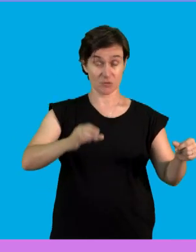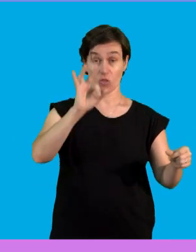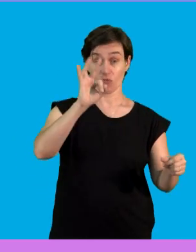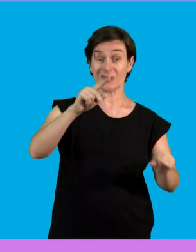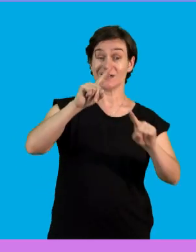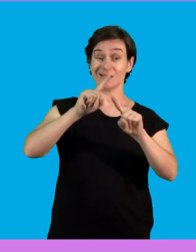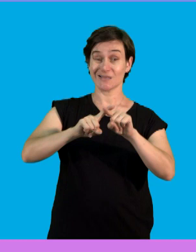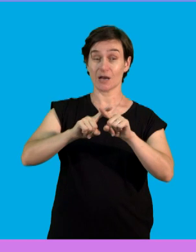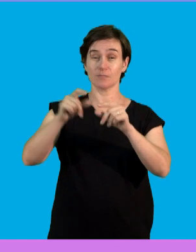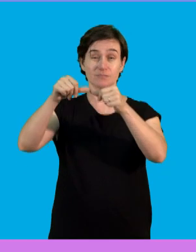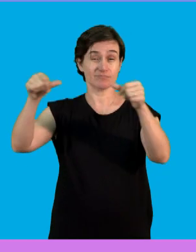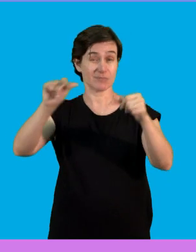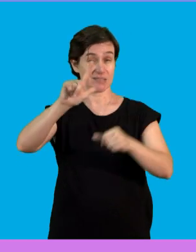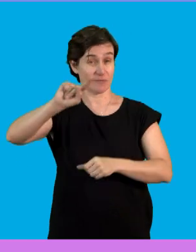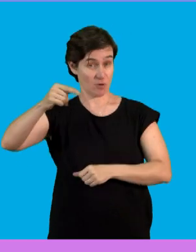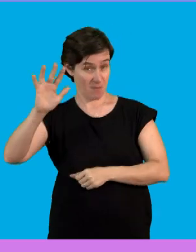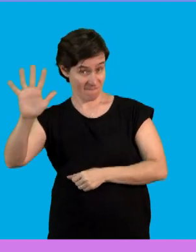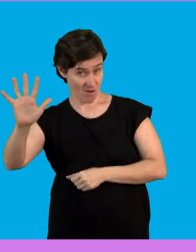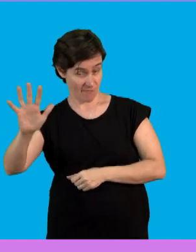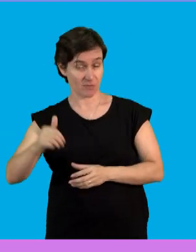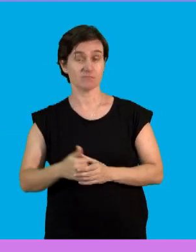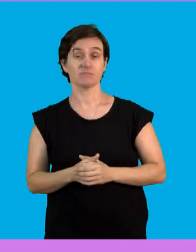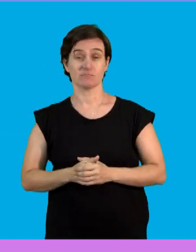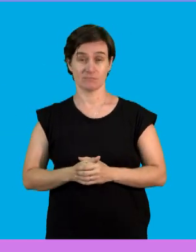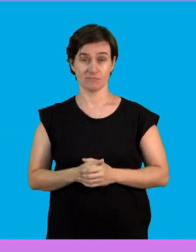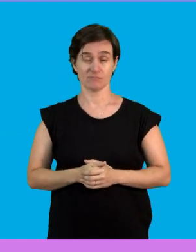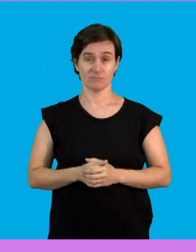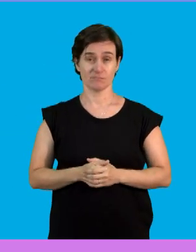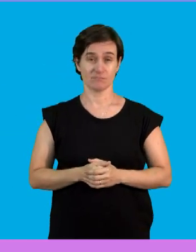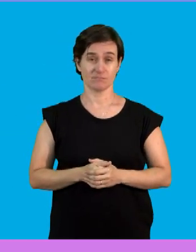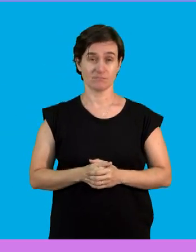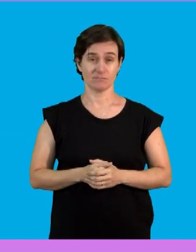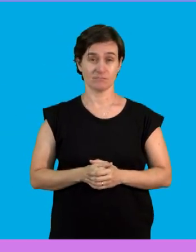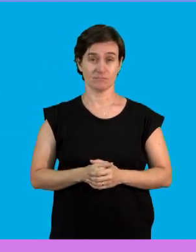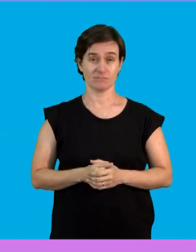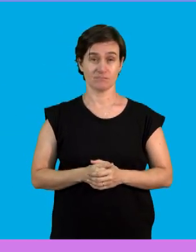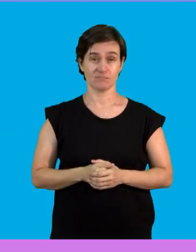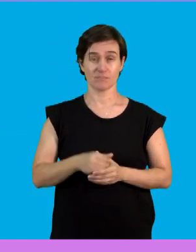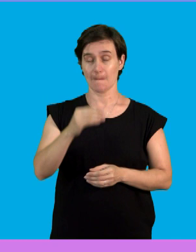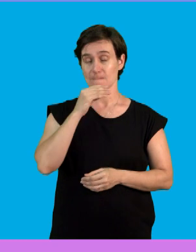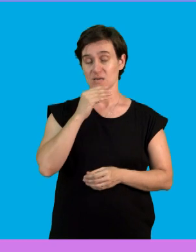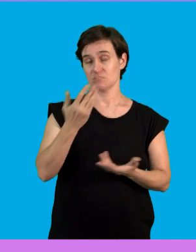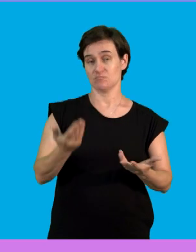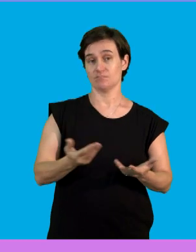times the diameter, which is 7.5, and that is